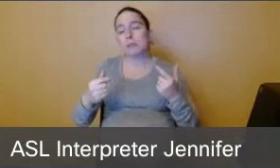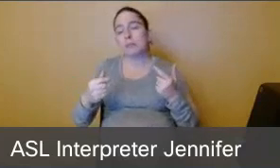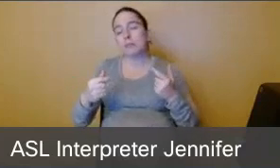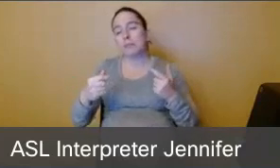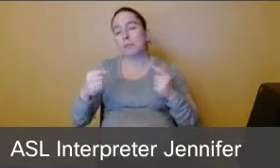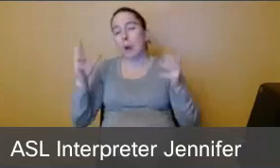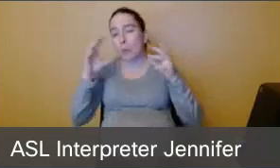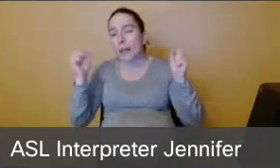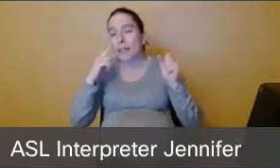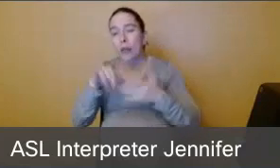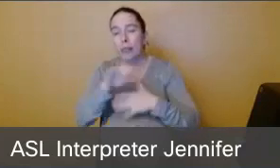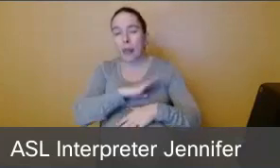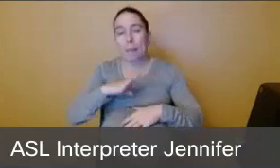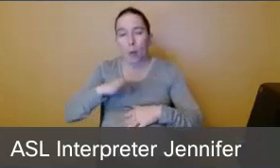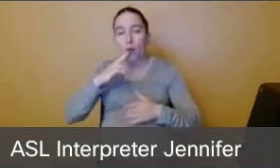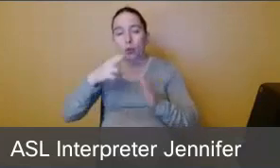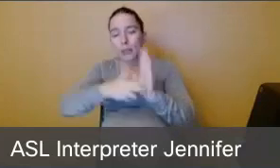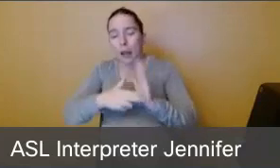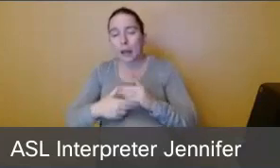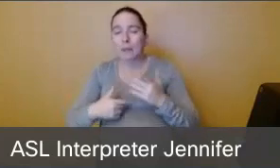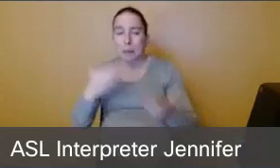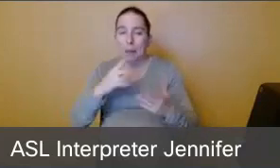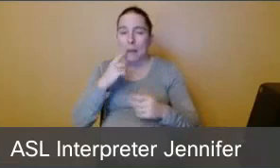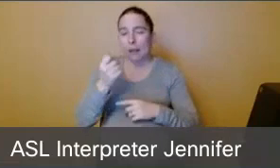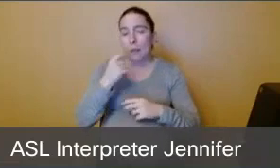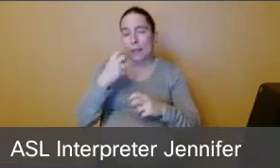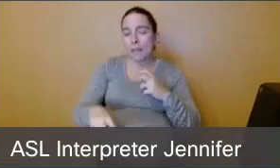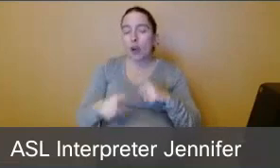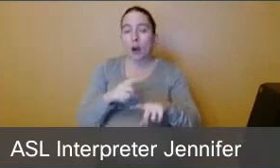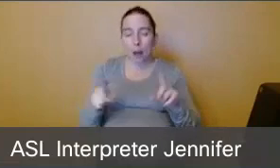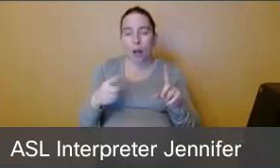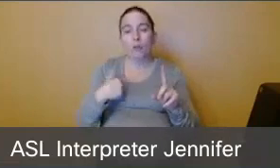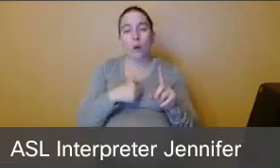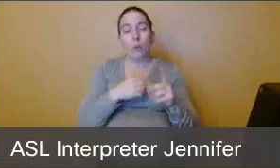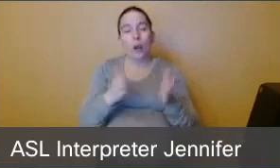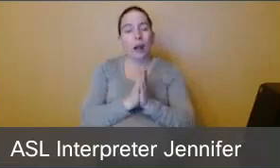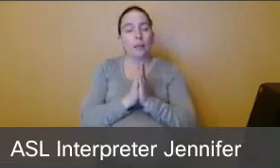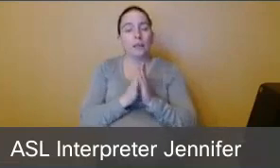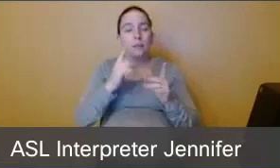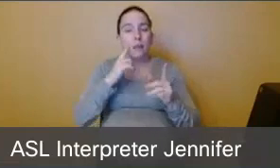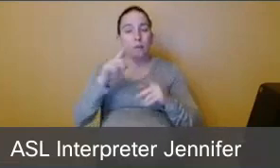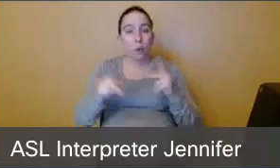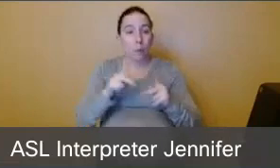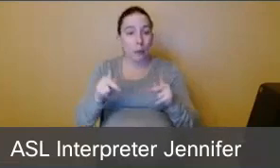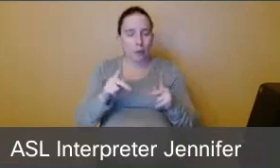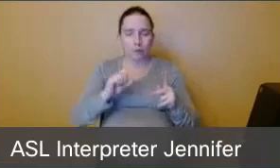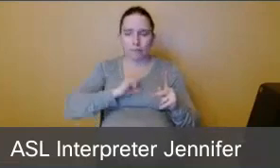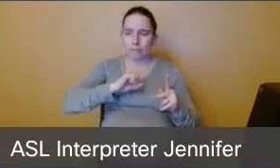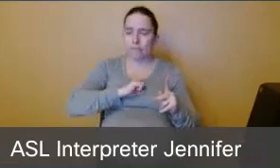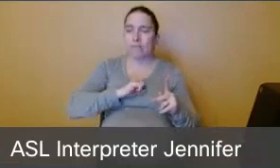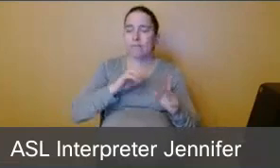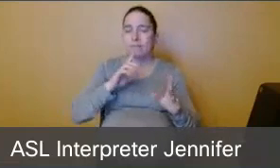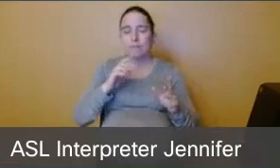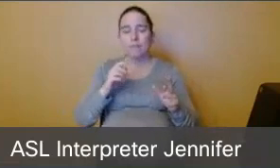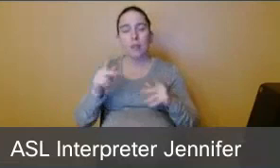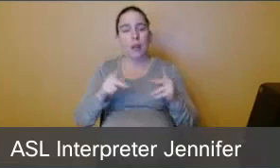the board to sign it may be difficult. We just ask that folks try to take extraordinary